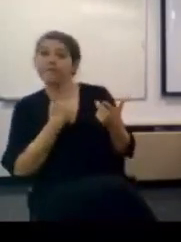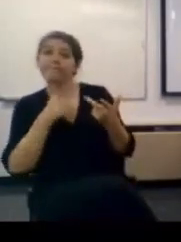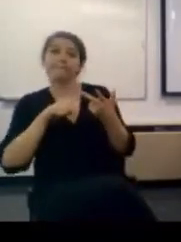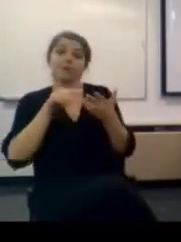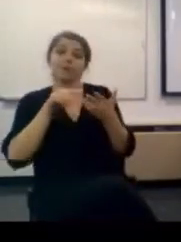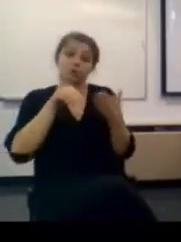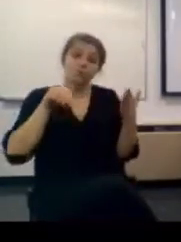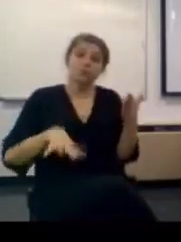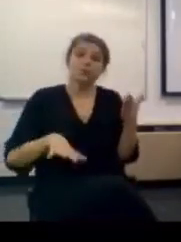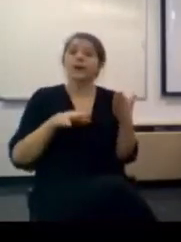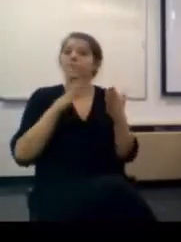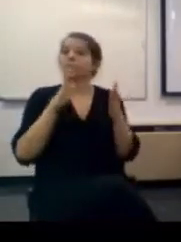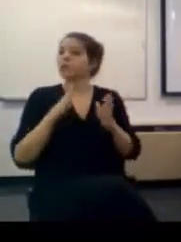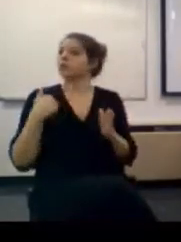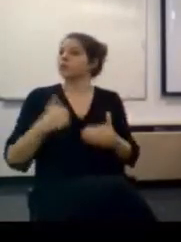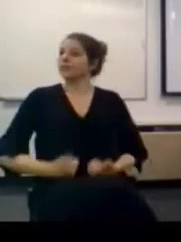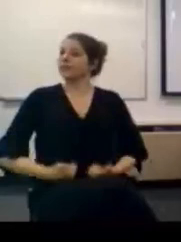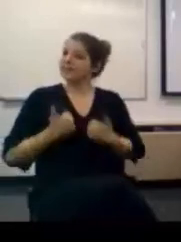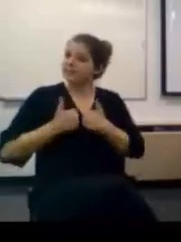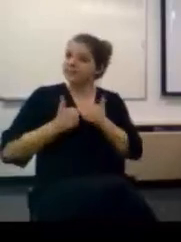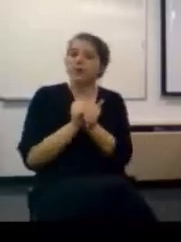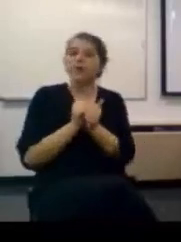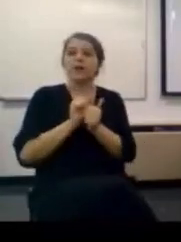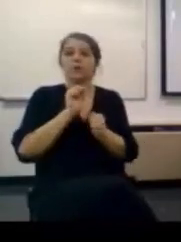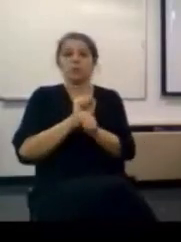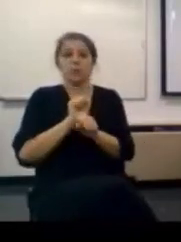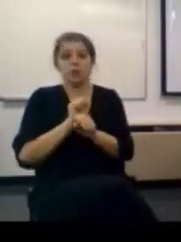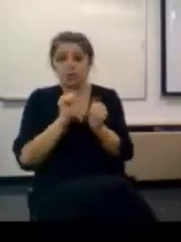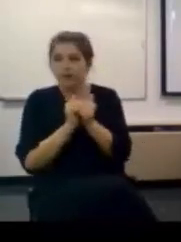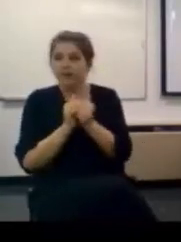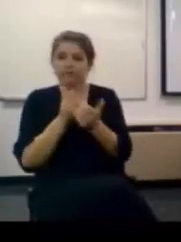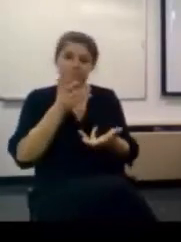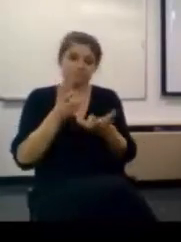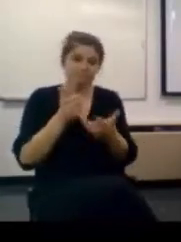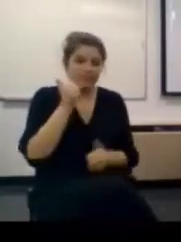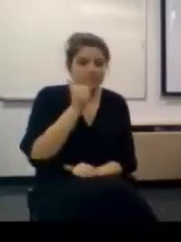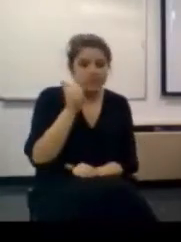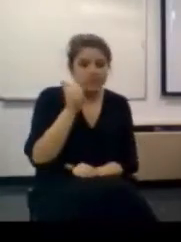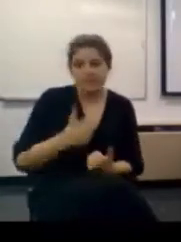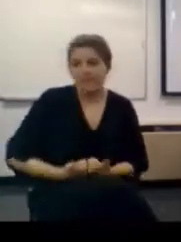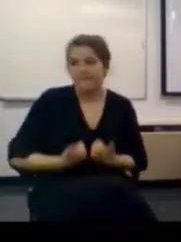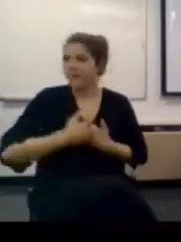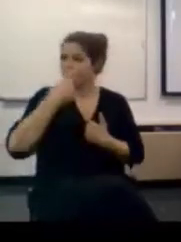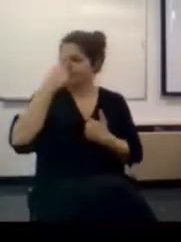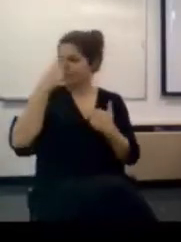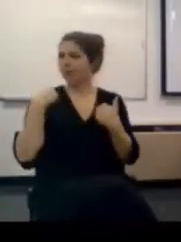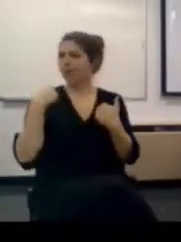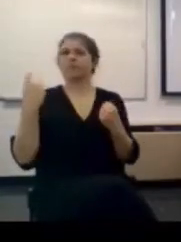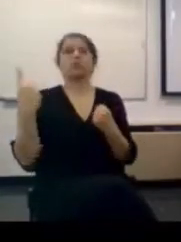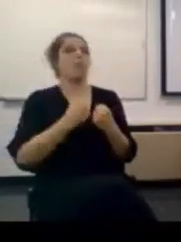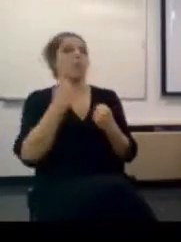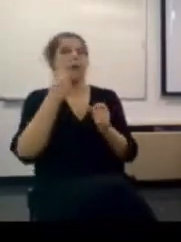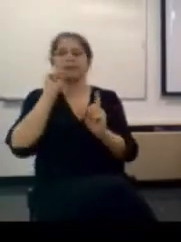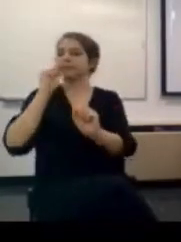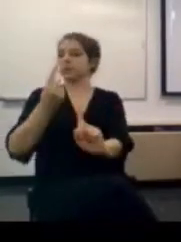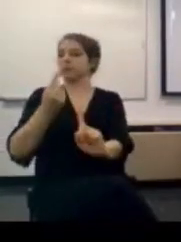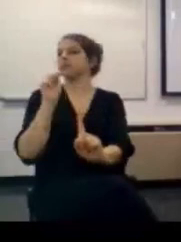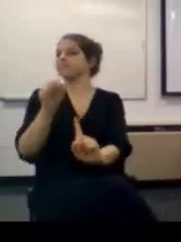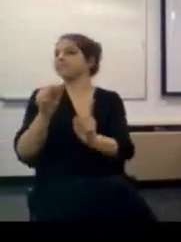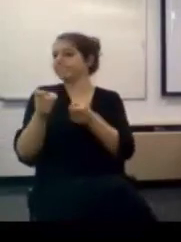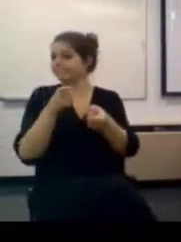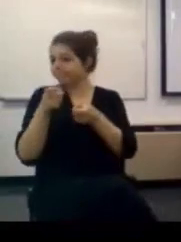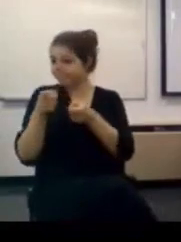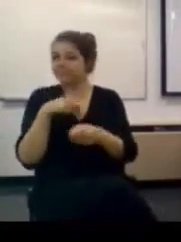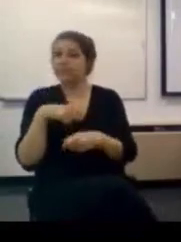member, ourselves, a student, a person we live with or work with, deal with in our everyday lives. Mental health is always